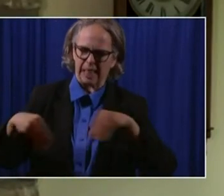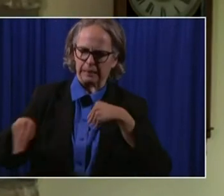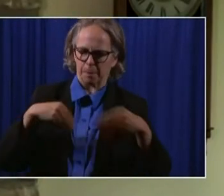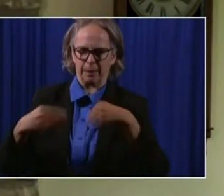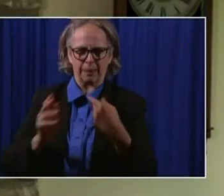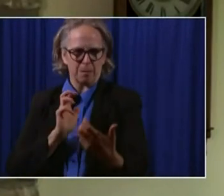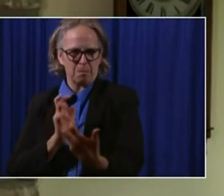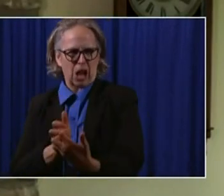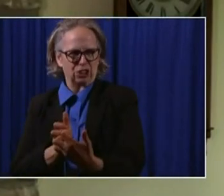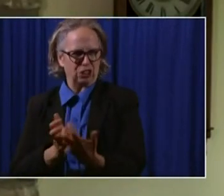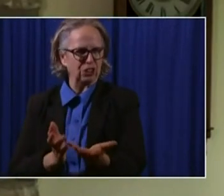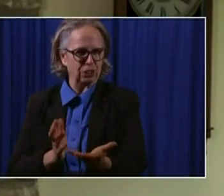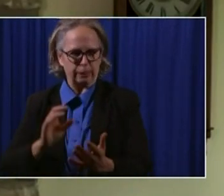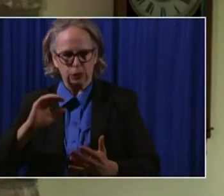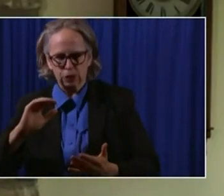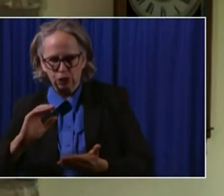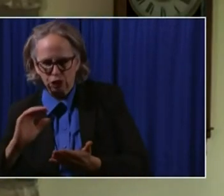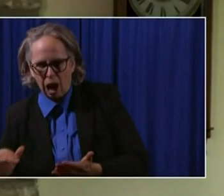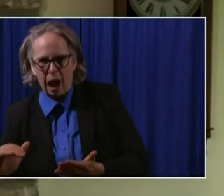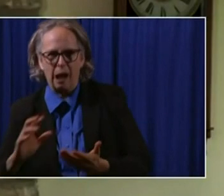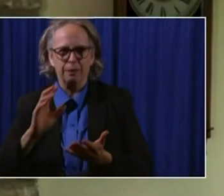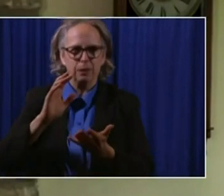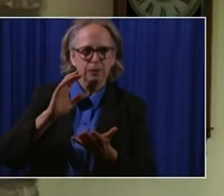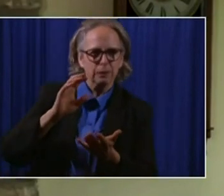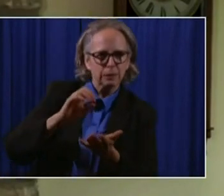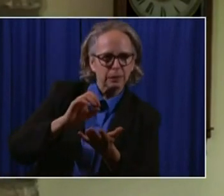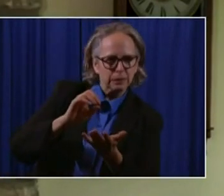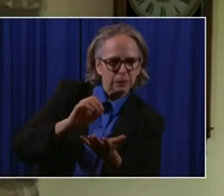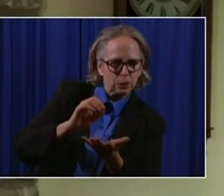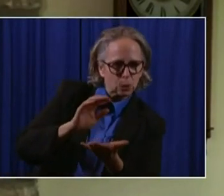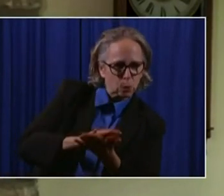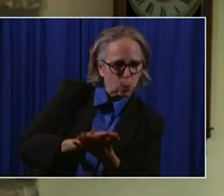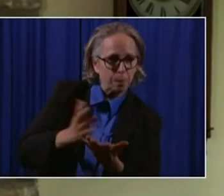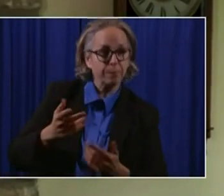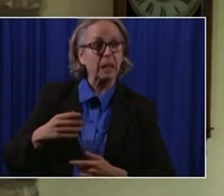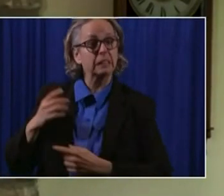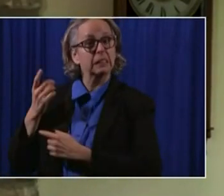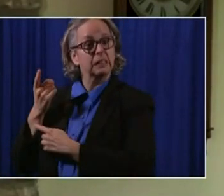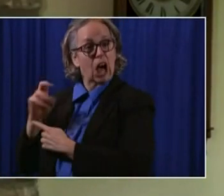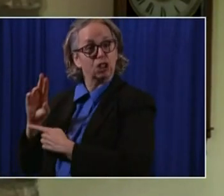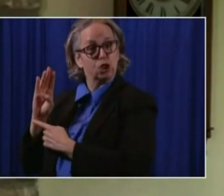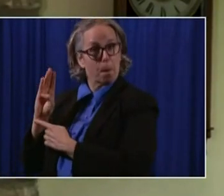As Dr. Borchers pointed out, community itself,